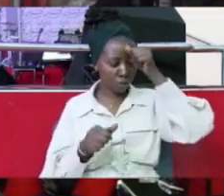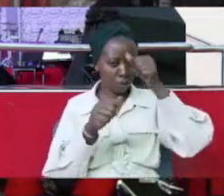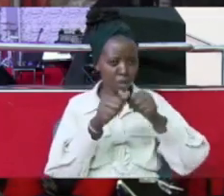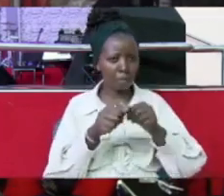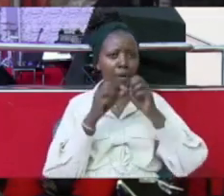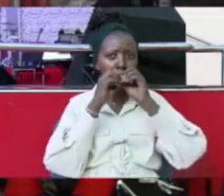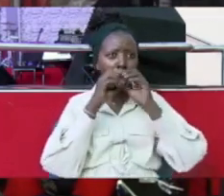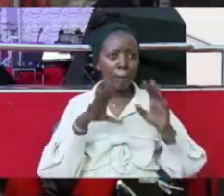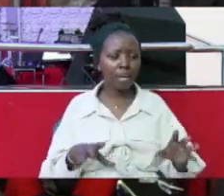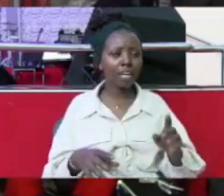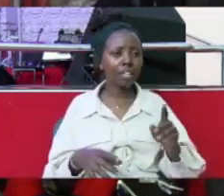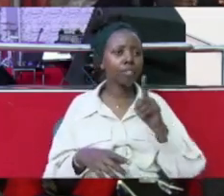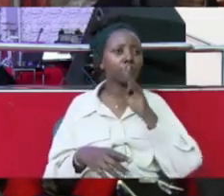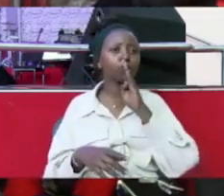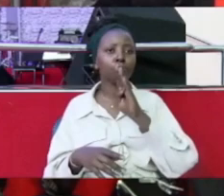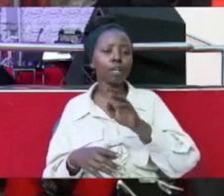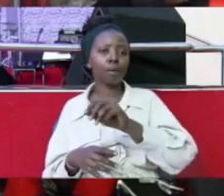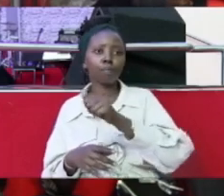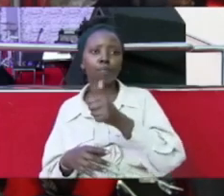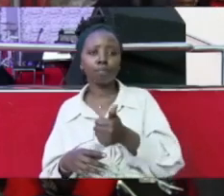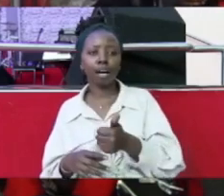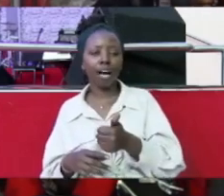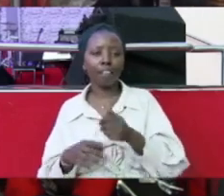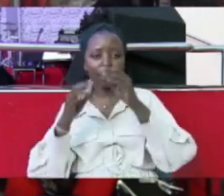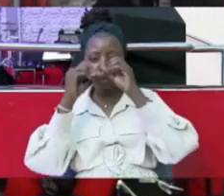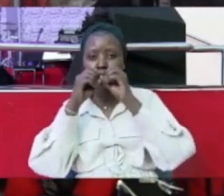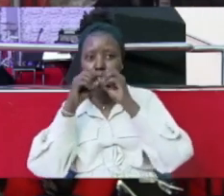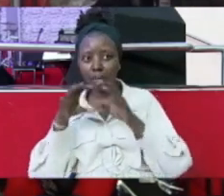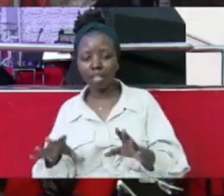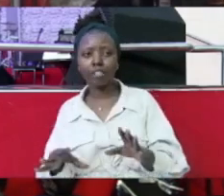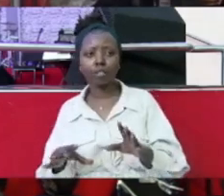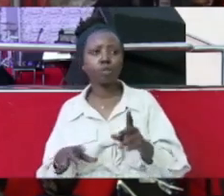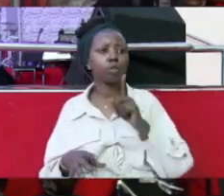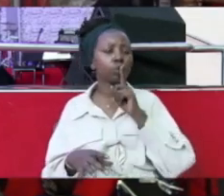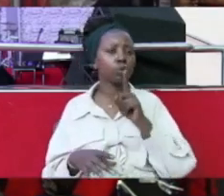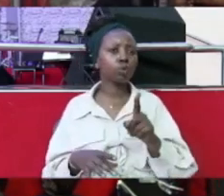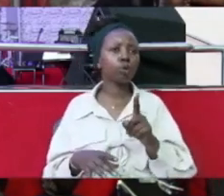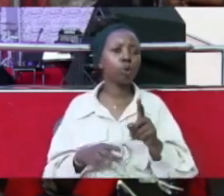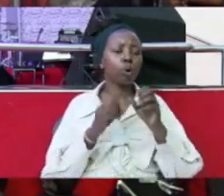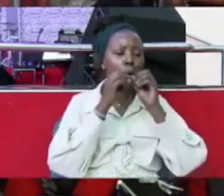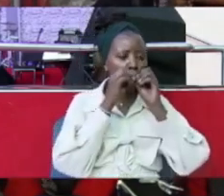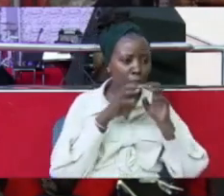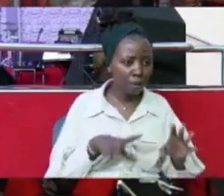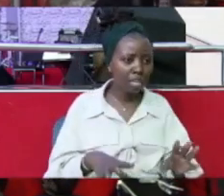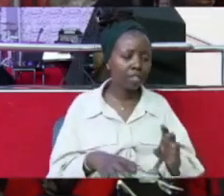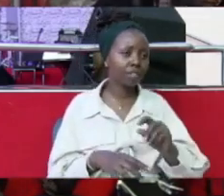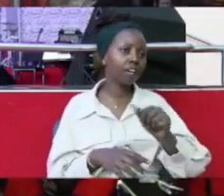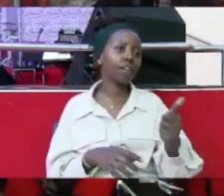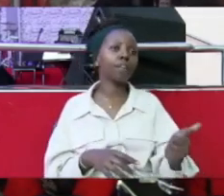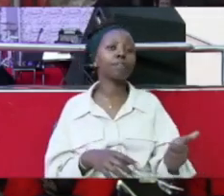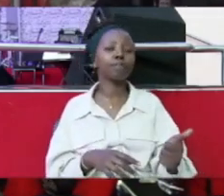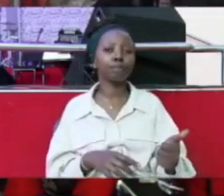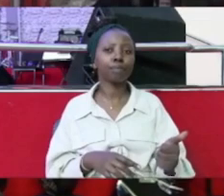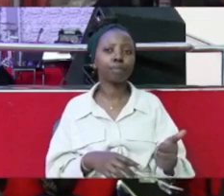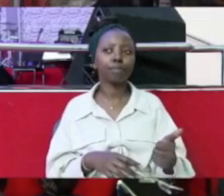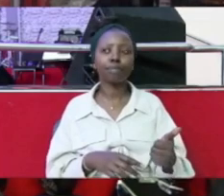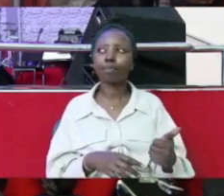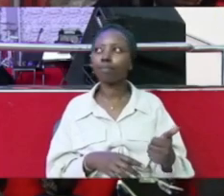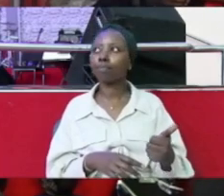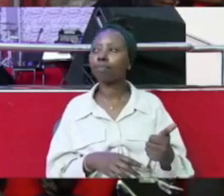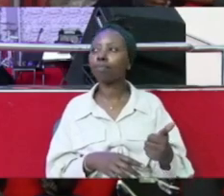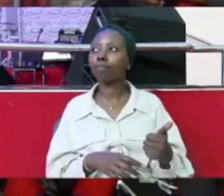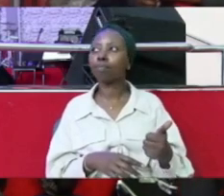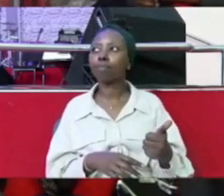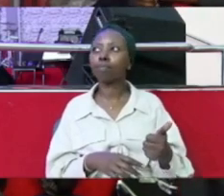Na tukumbuke kwamba tumebarikiwa tufanyike baraka. Therefore, it's purpose to be a blessing to others. Kwa hivyo tuangalie sana tuwe baraka kwa